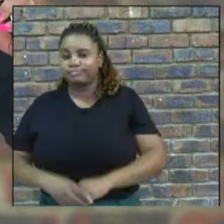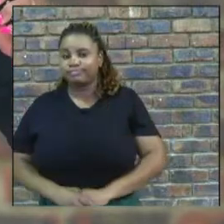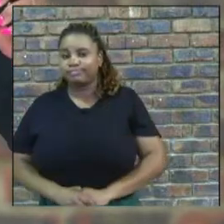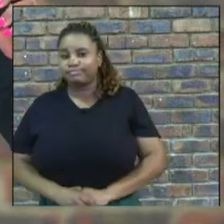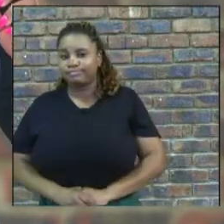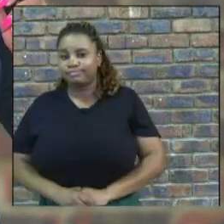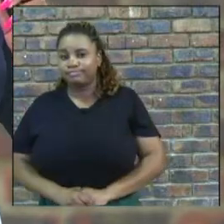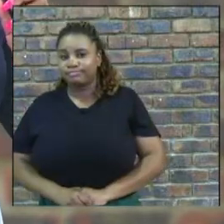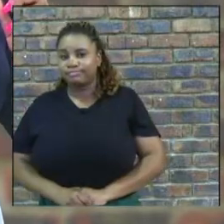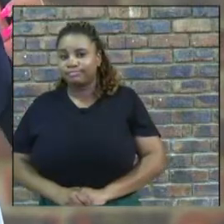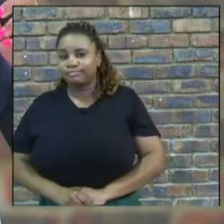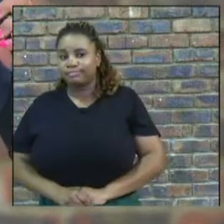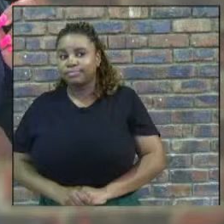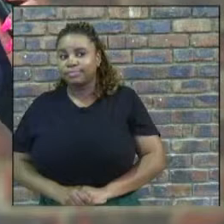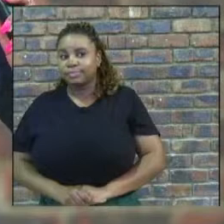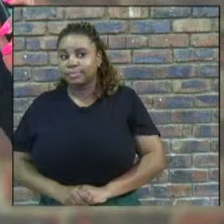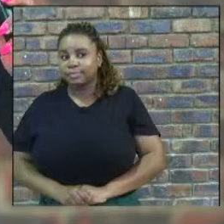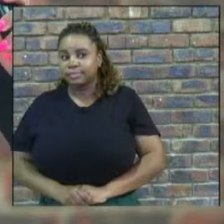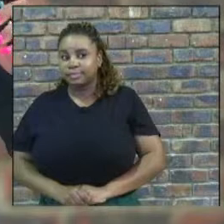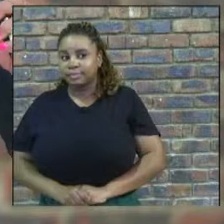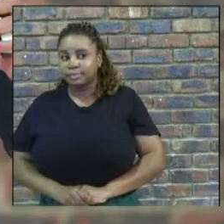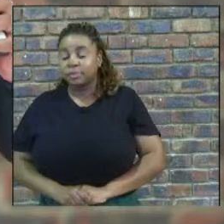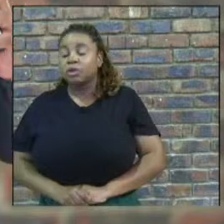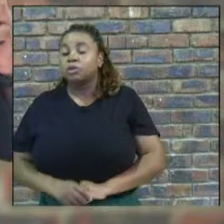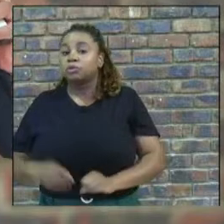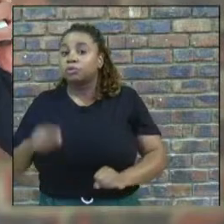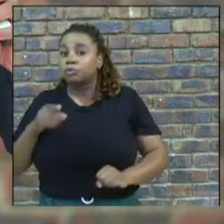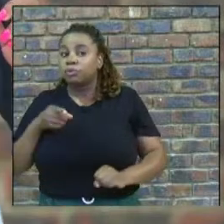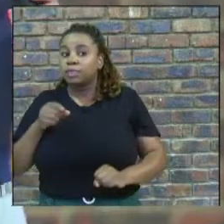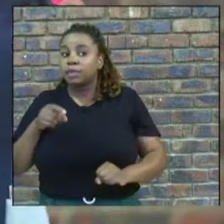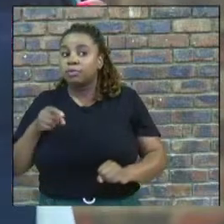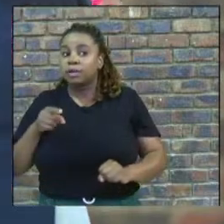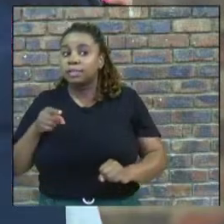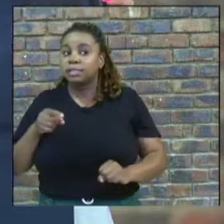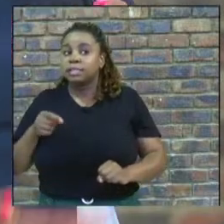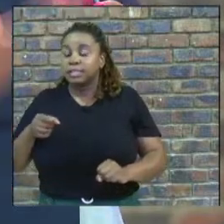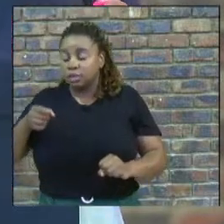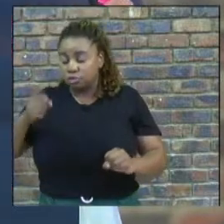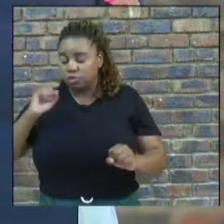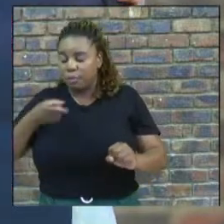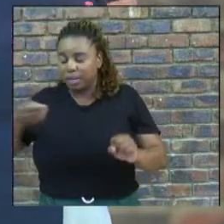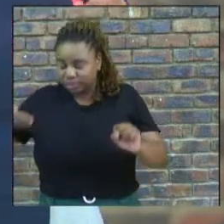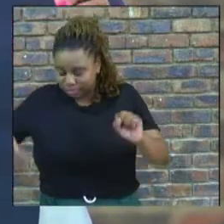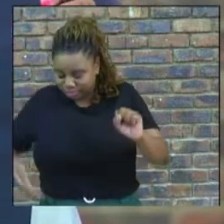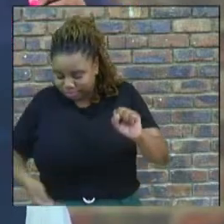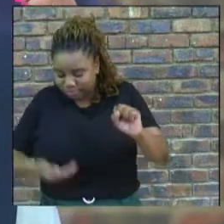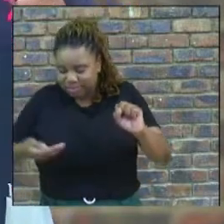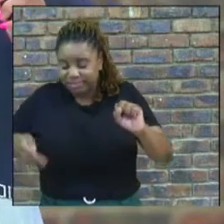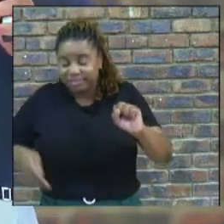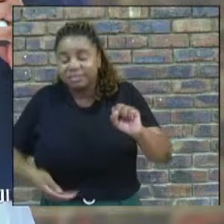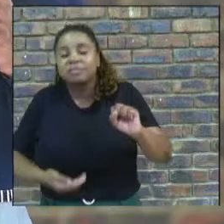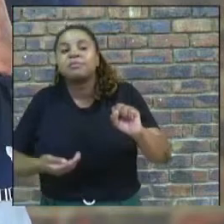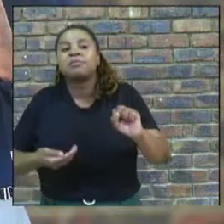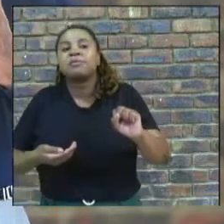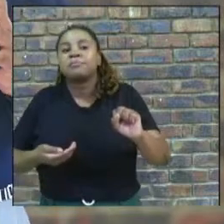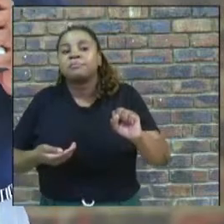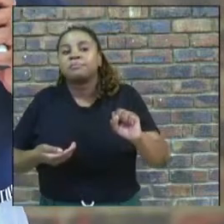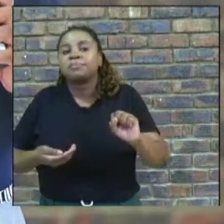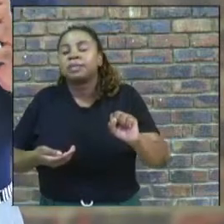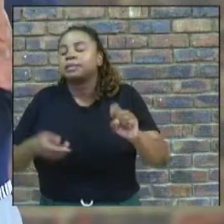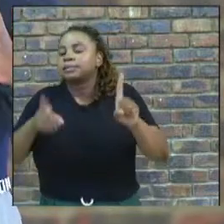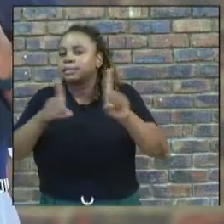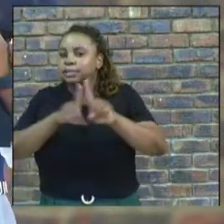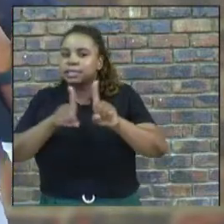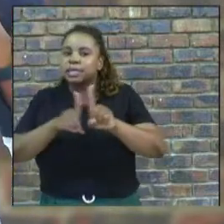Ke e leng gore e metsi. So e re buang ka yona ke e leng gore e tshwantse e piwe, intshiwe. Like ko